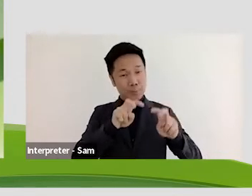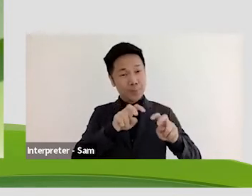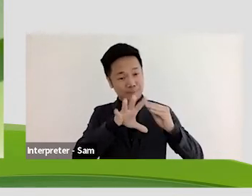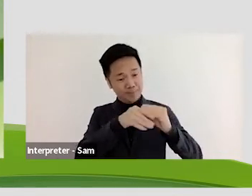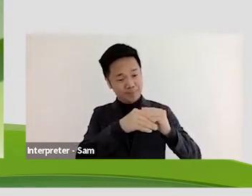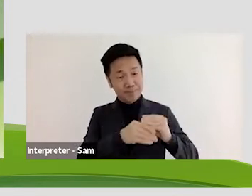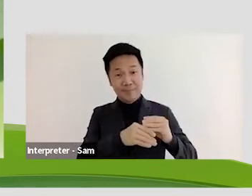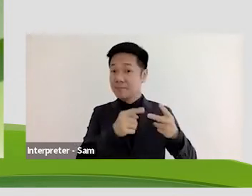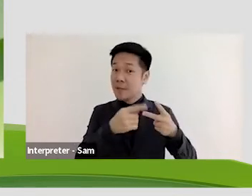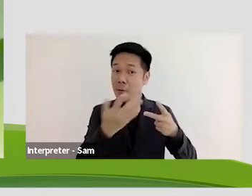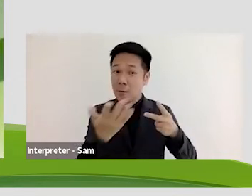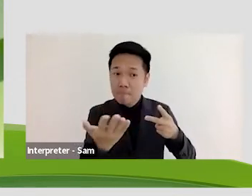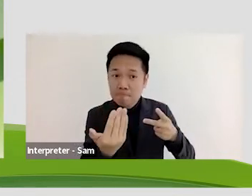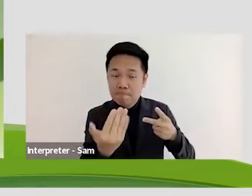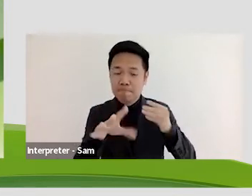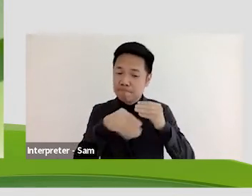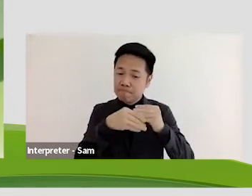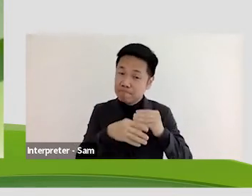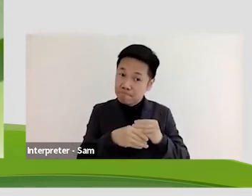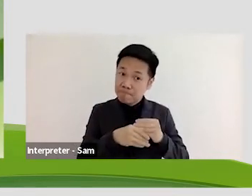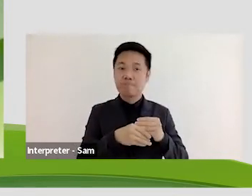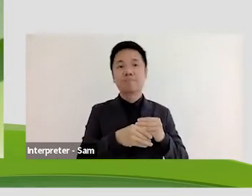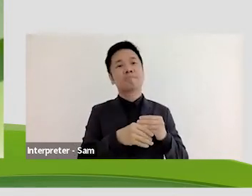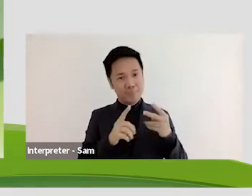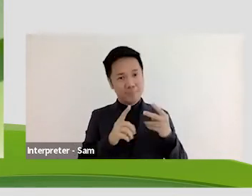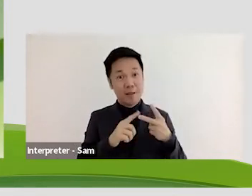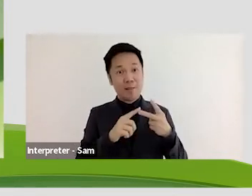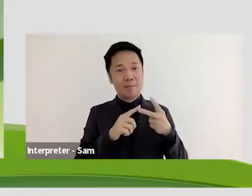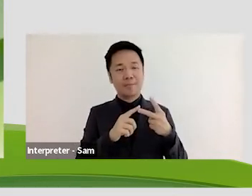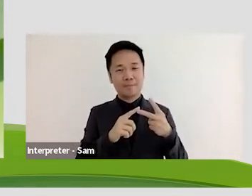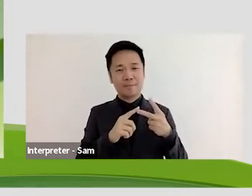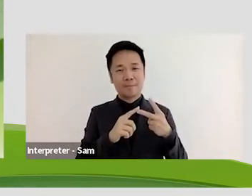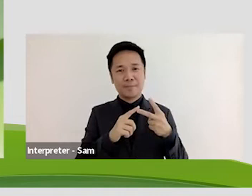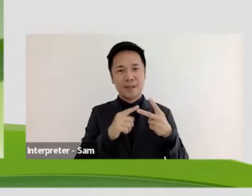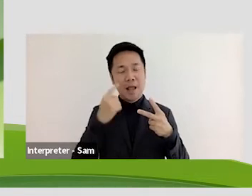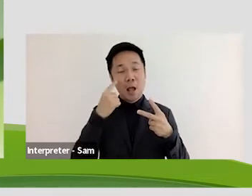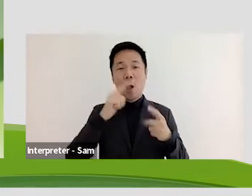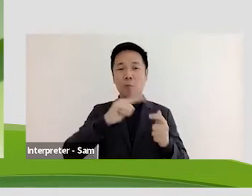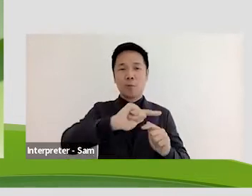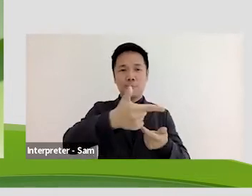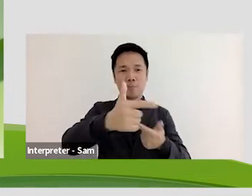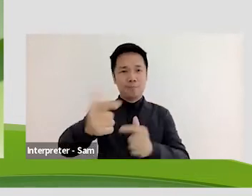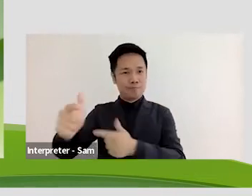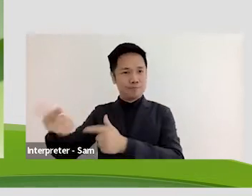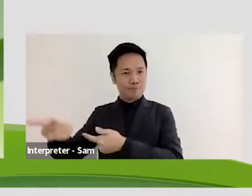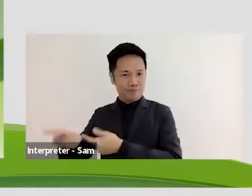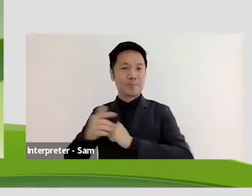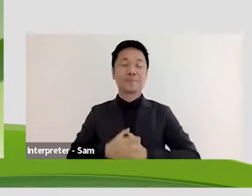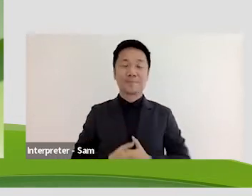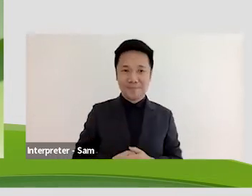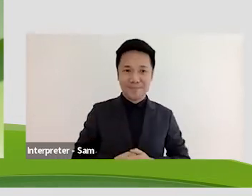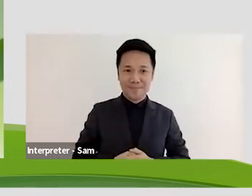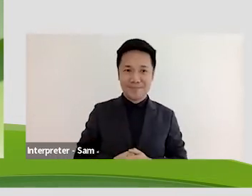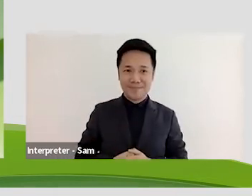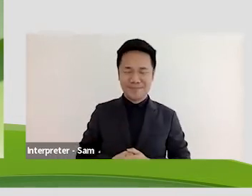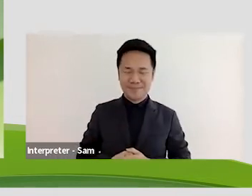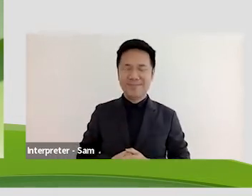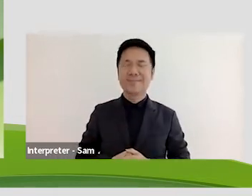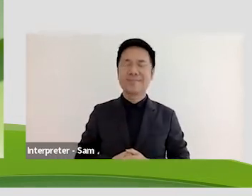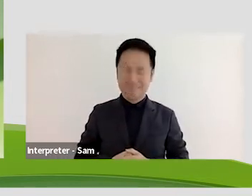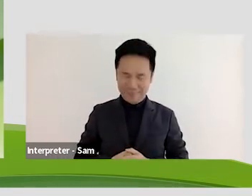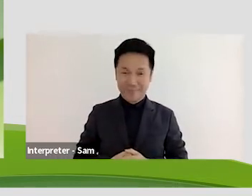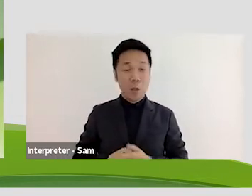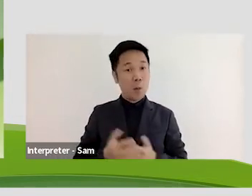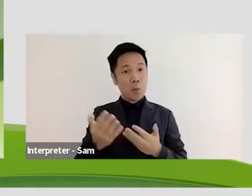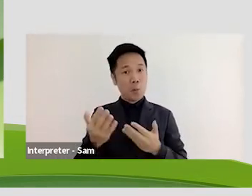to your contributions on the same topic on a rolling basis. In terms of contributions to the recommendations,